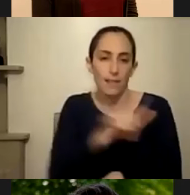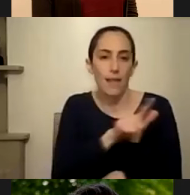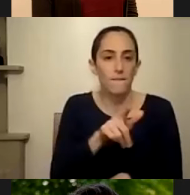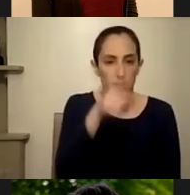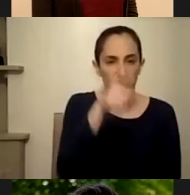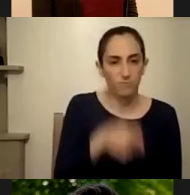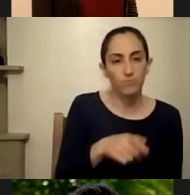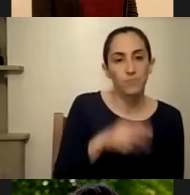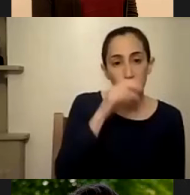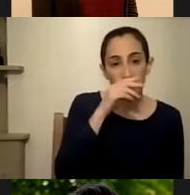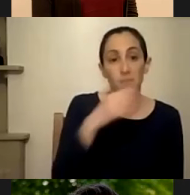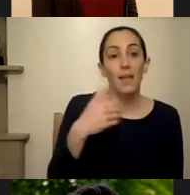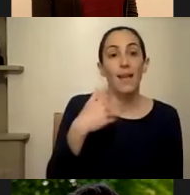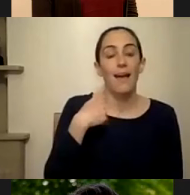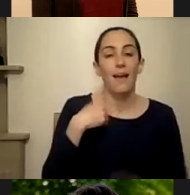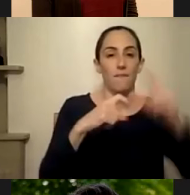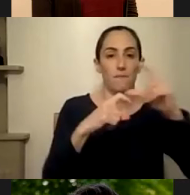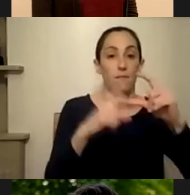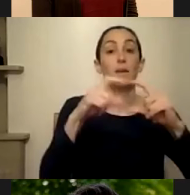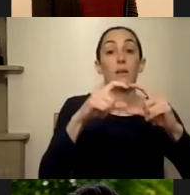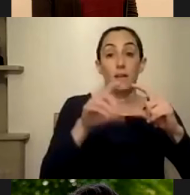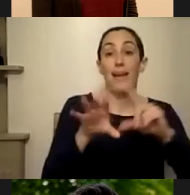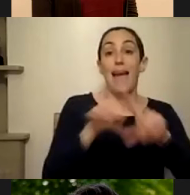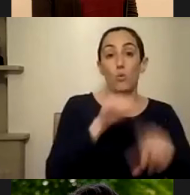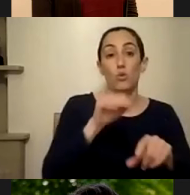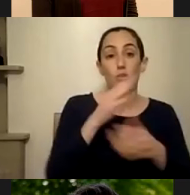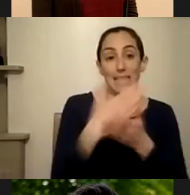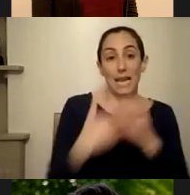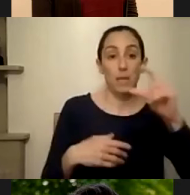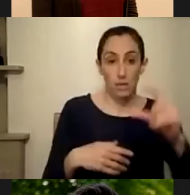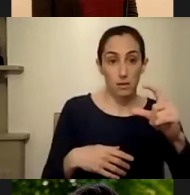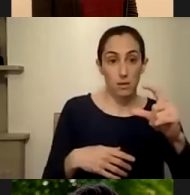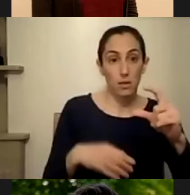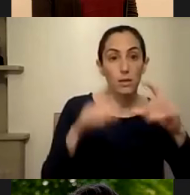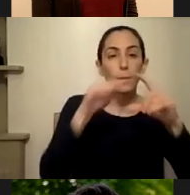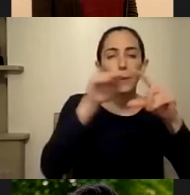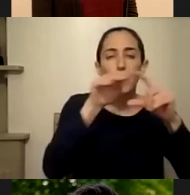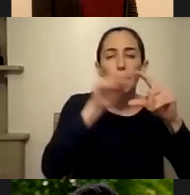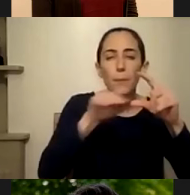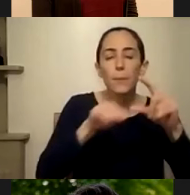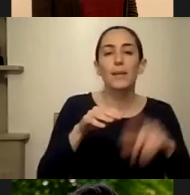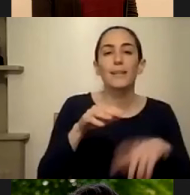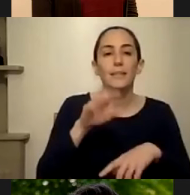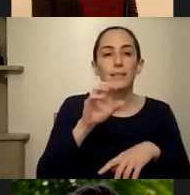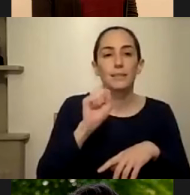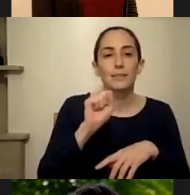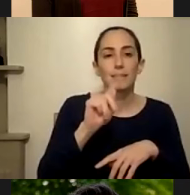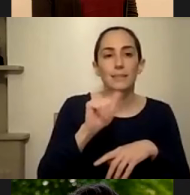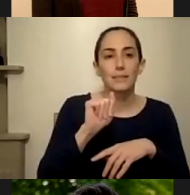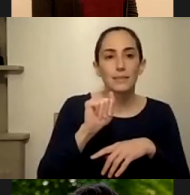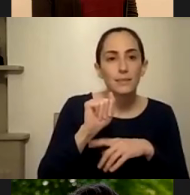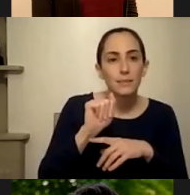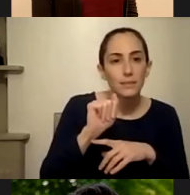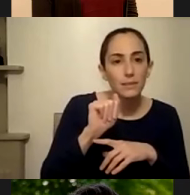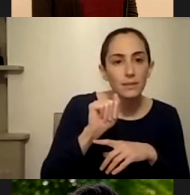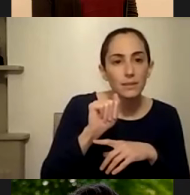they have the outer segments with a stacked membranes. These stacked membranes contains photopigments such